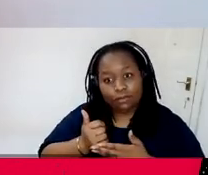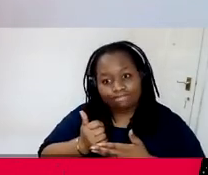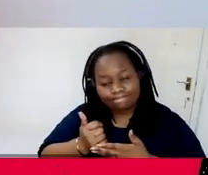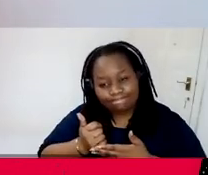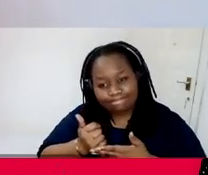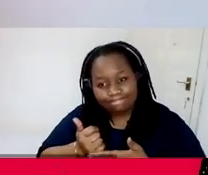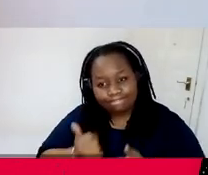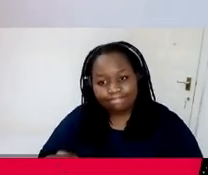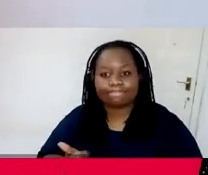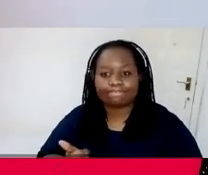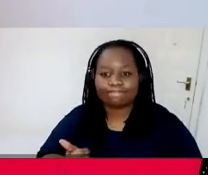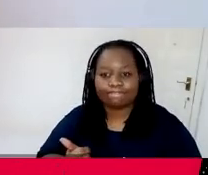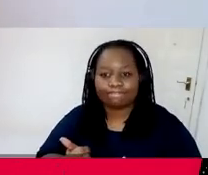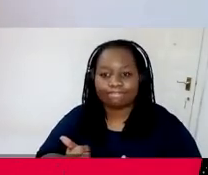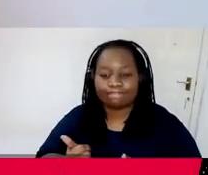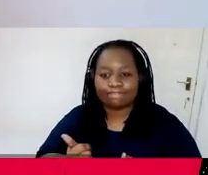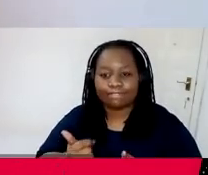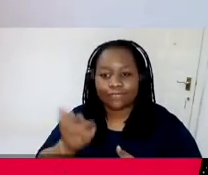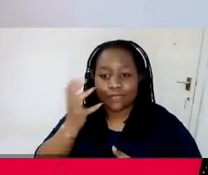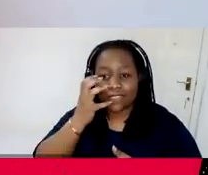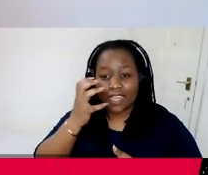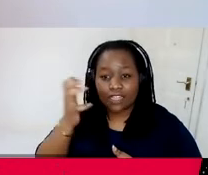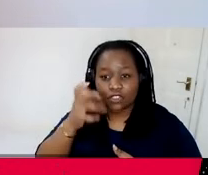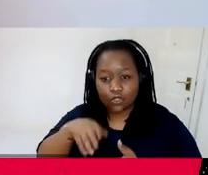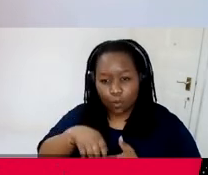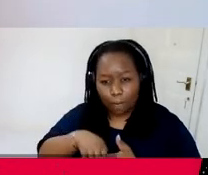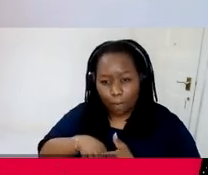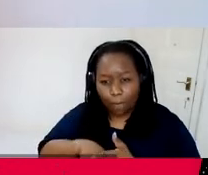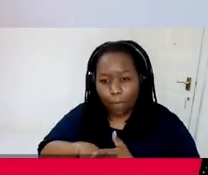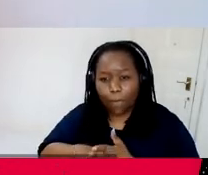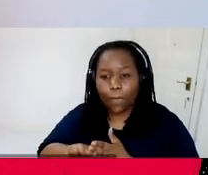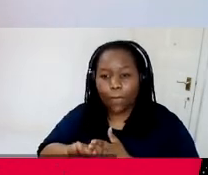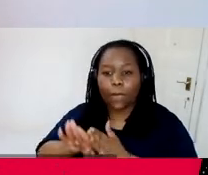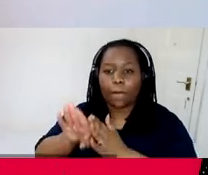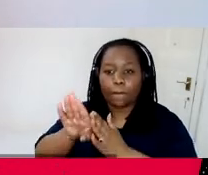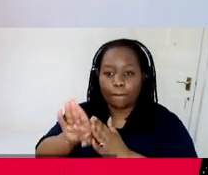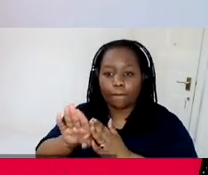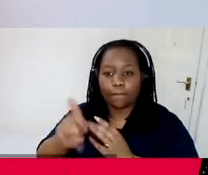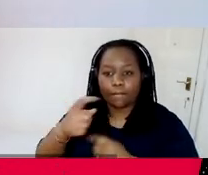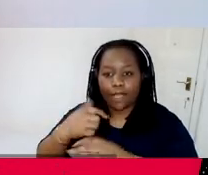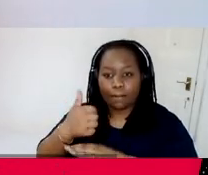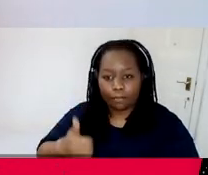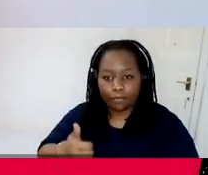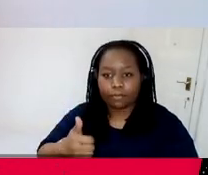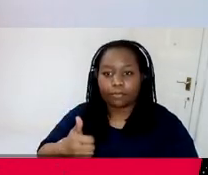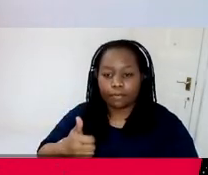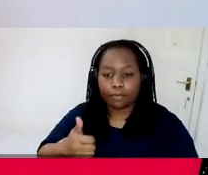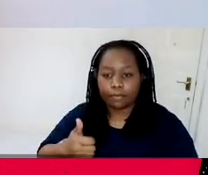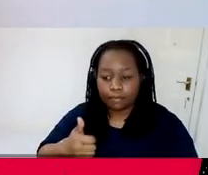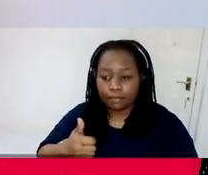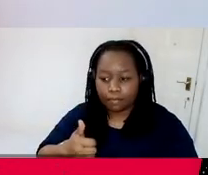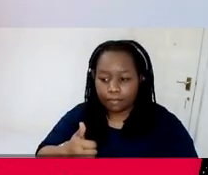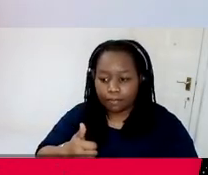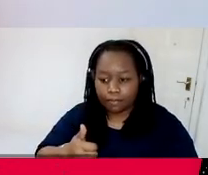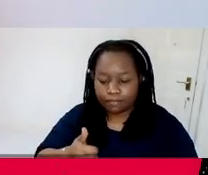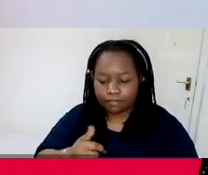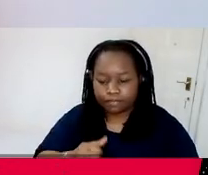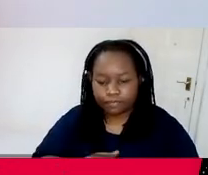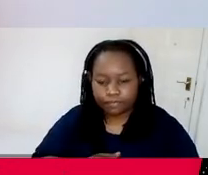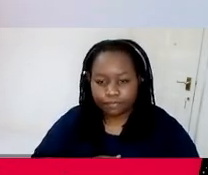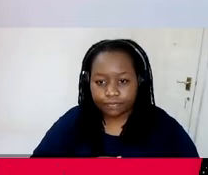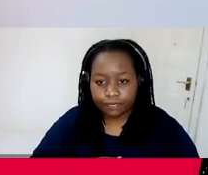Of course, I mean the humanitarian situation is very deteriorating, particularly with the cuts of